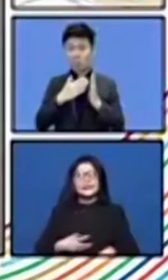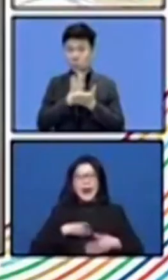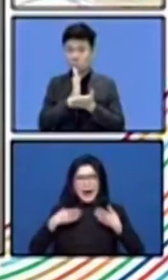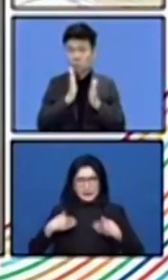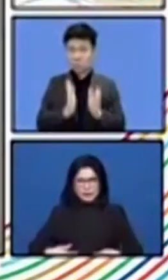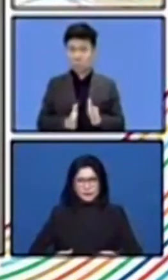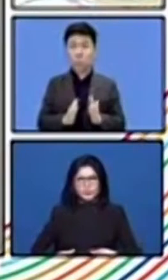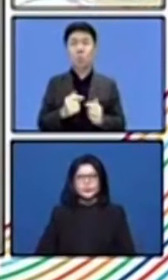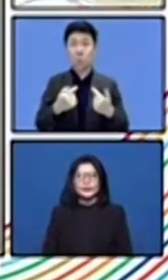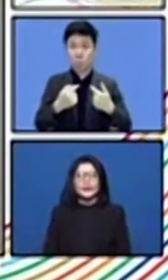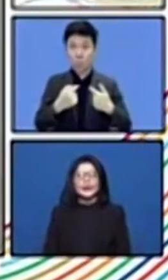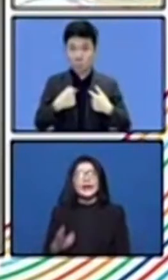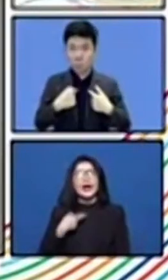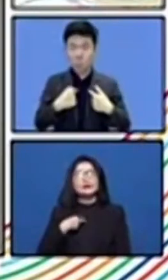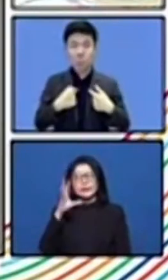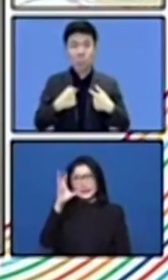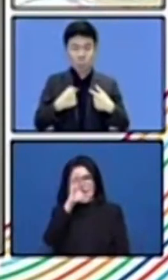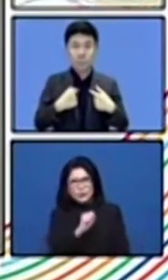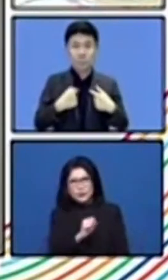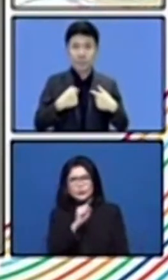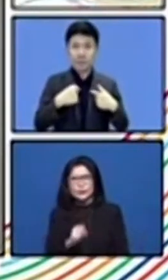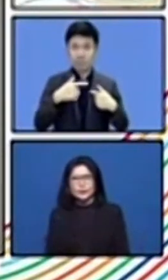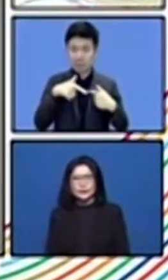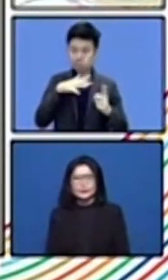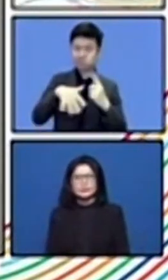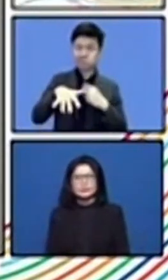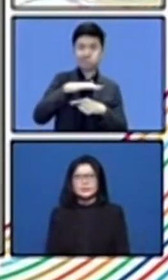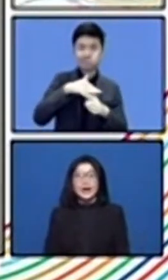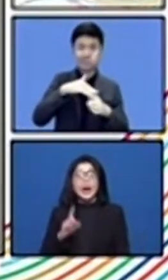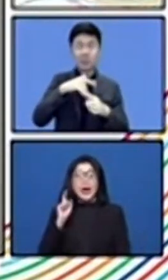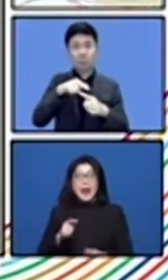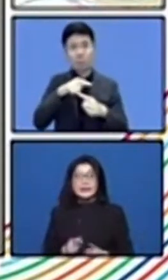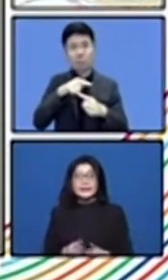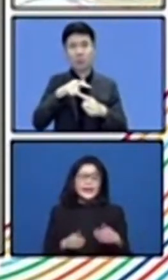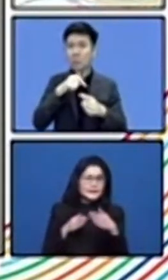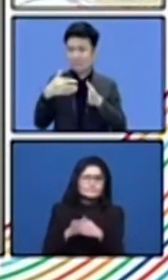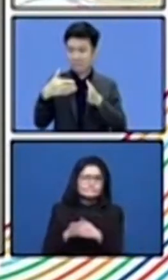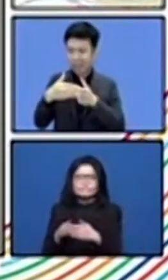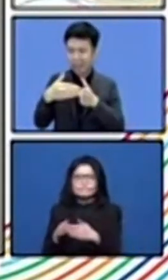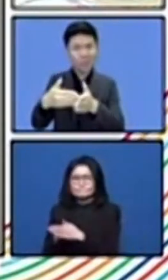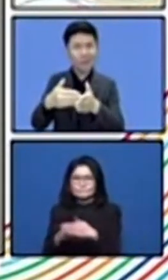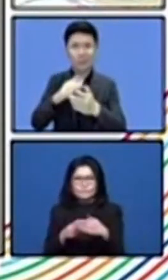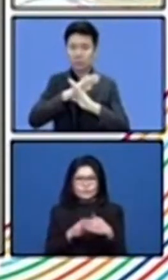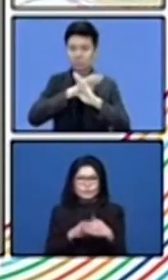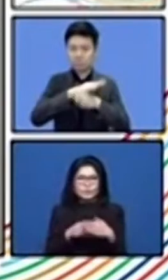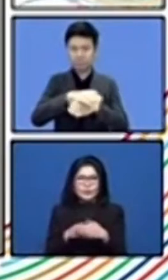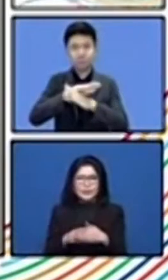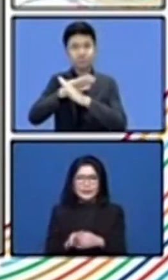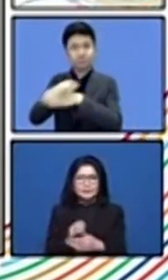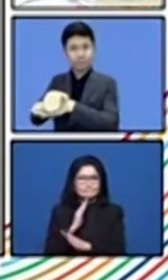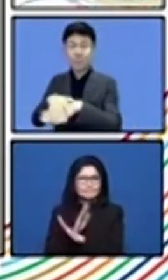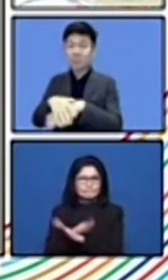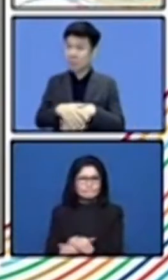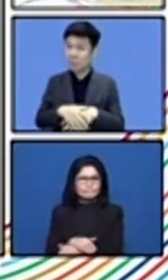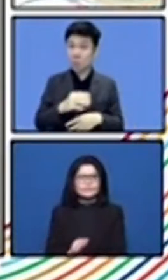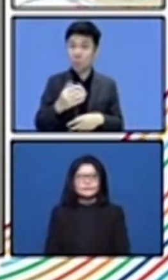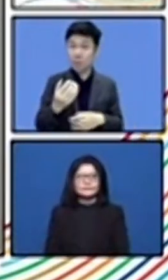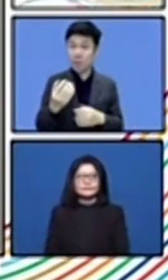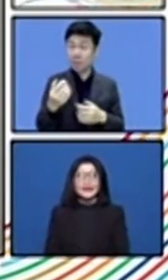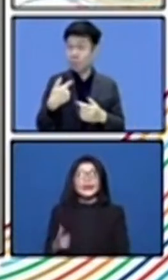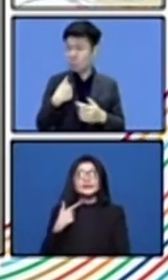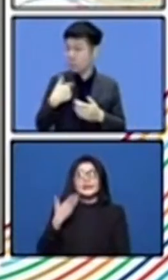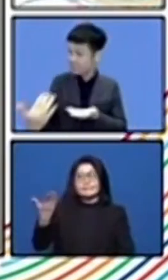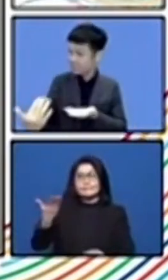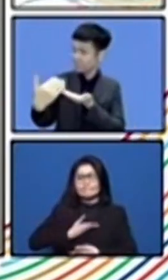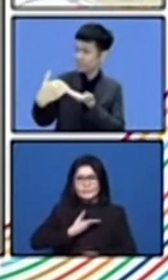ensure that we have a barrier-free environment to the leadership of disabled people we benefit from having a formal partnership with disabled people